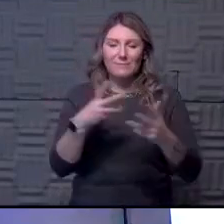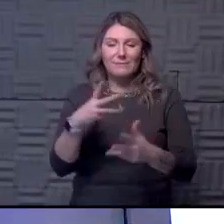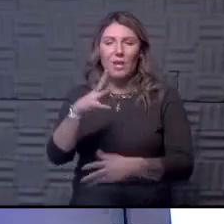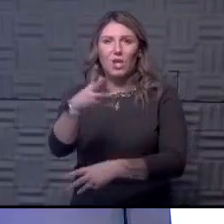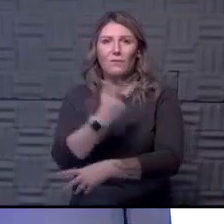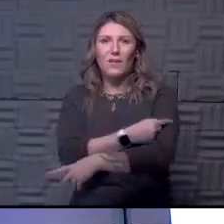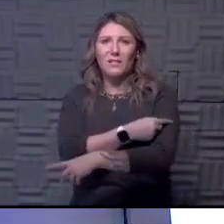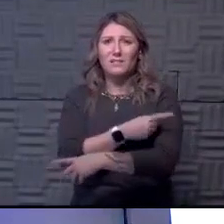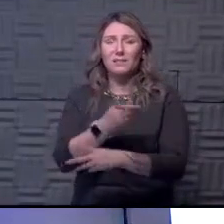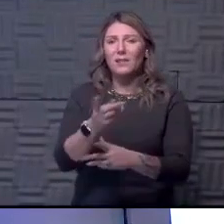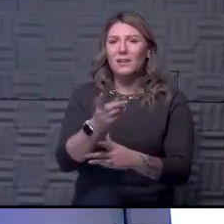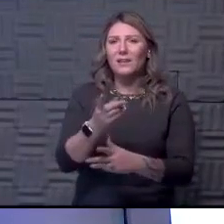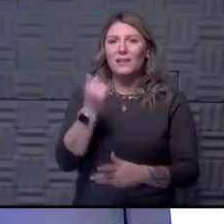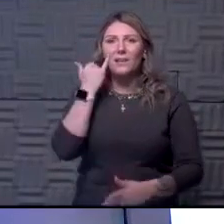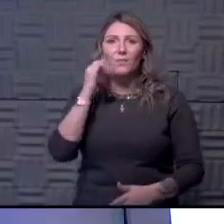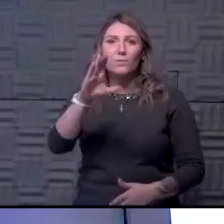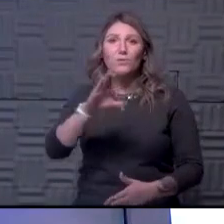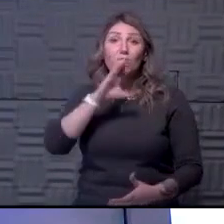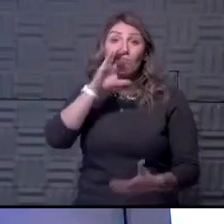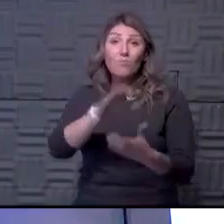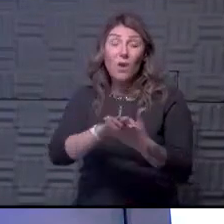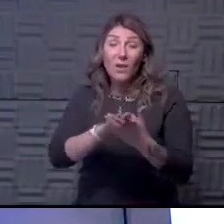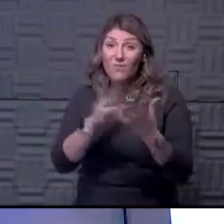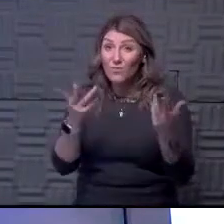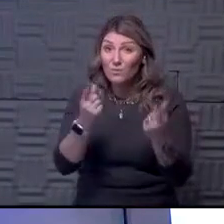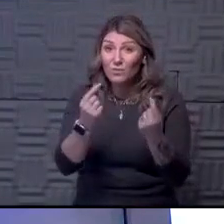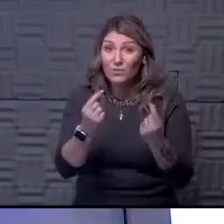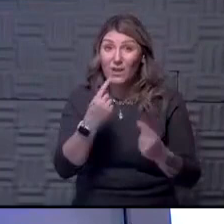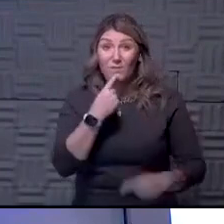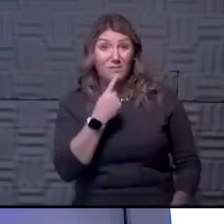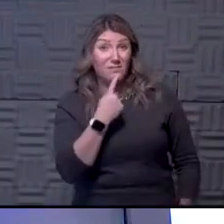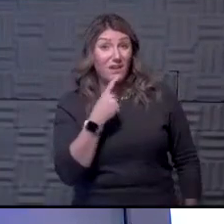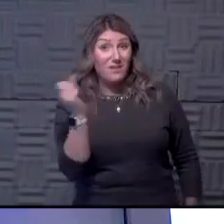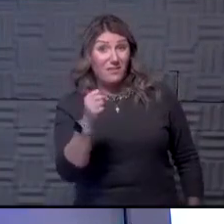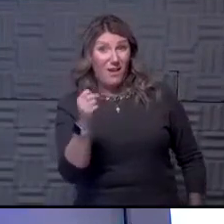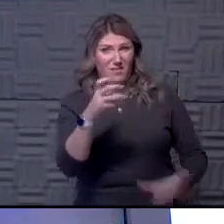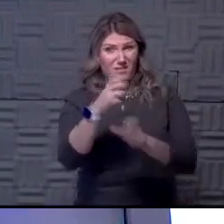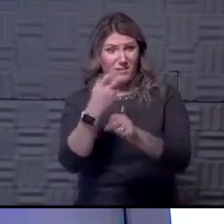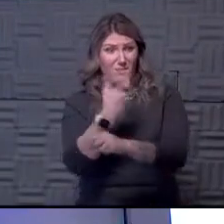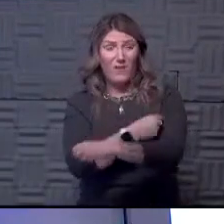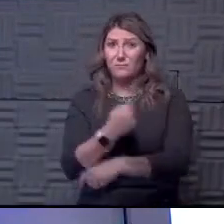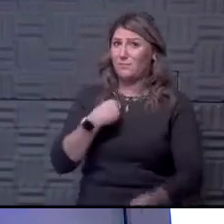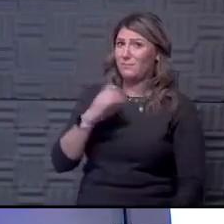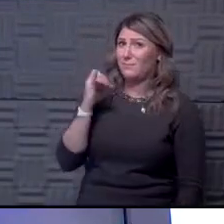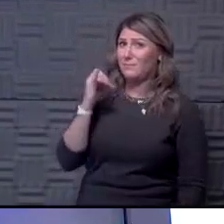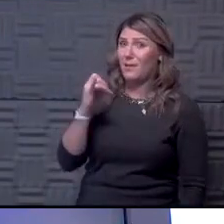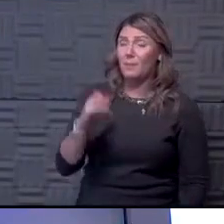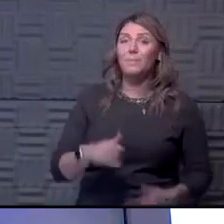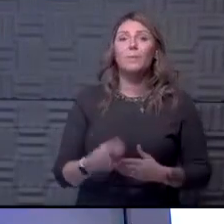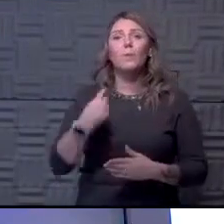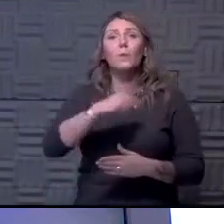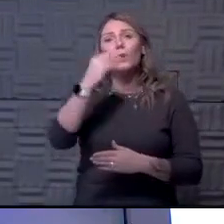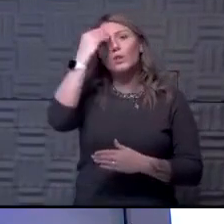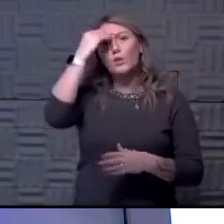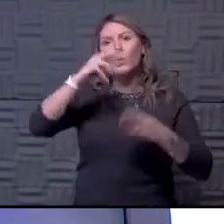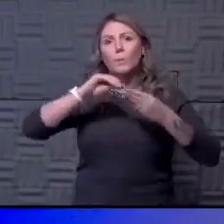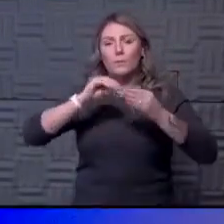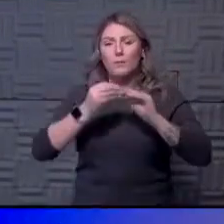what would you tell her to do? Any guidance? Hawk? I would say get the vaccine. I would say get the vaccine. We know that the